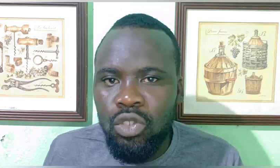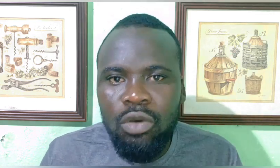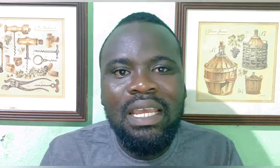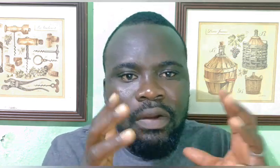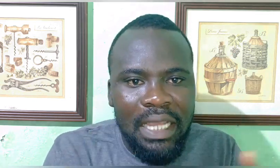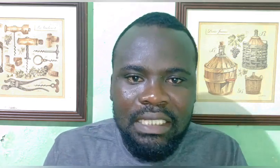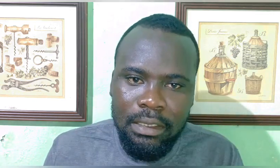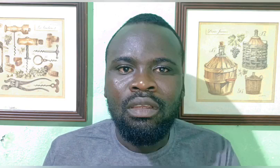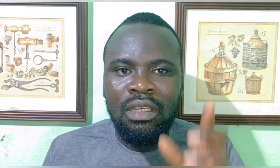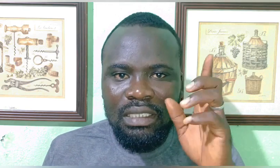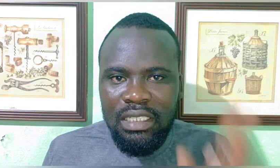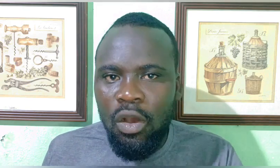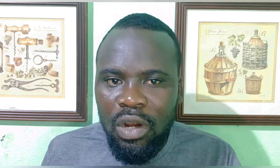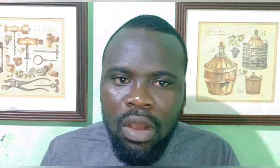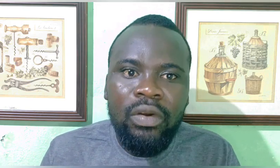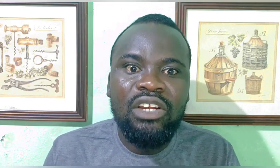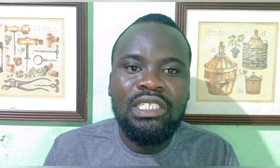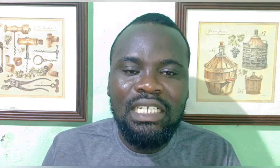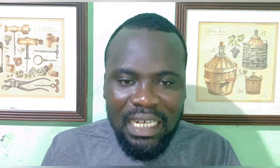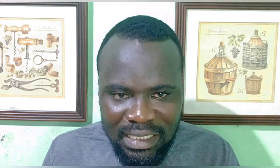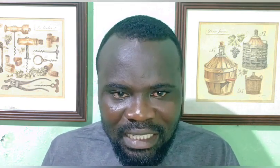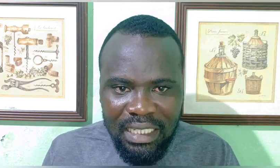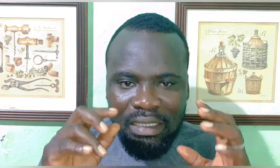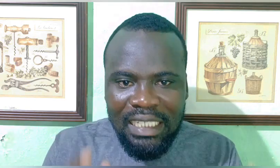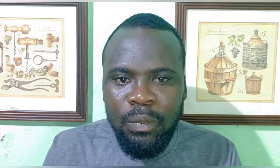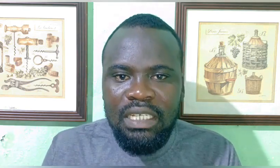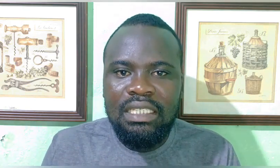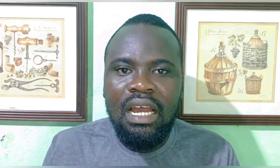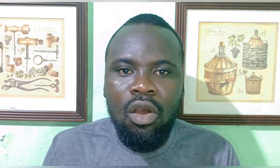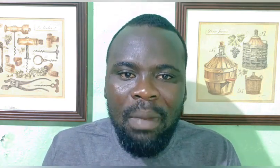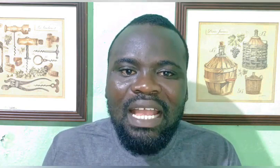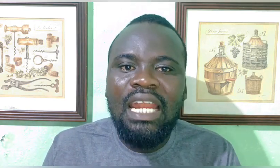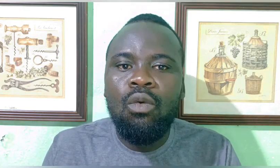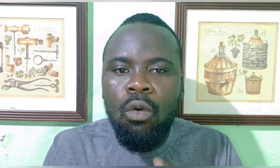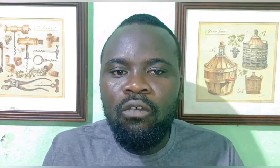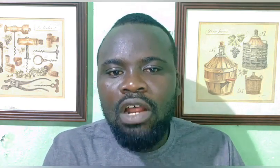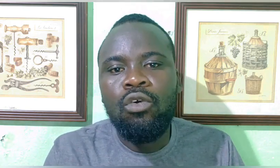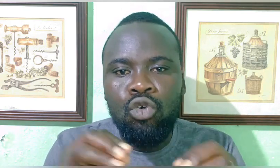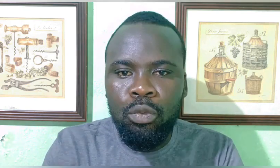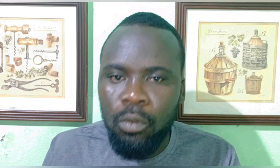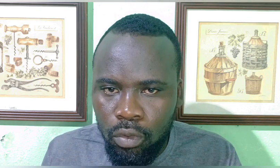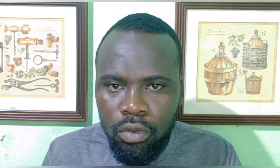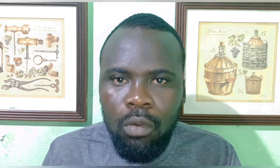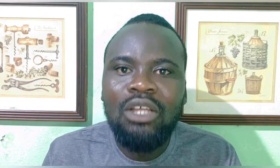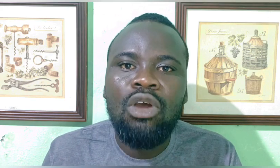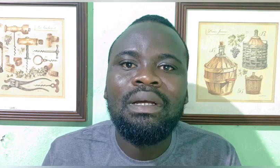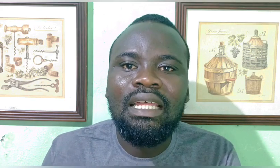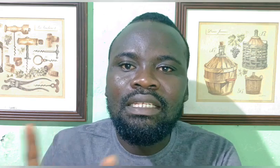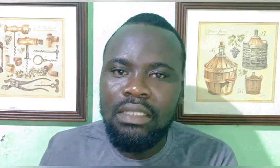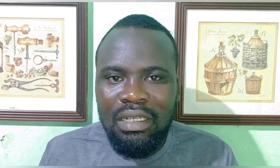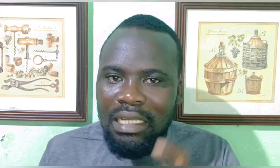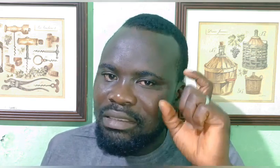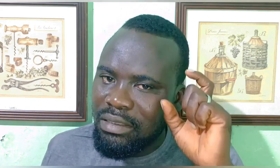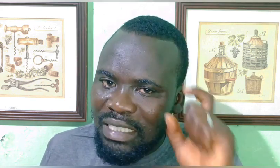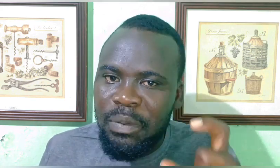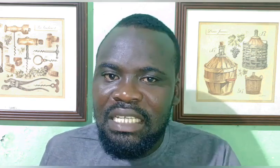make sure so obey the writing. Tin ya wanna go around the DC can say 30% are or my gun a war Vodafone Group. Ma Tom and tell